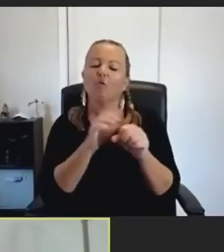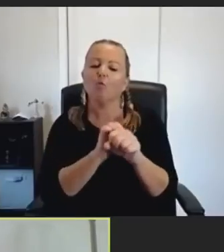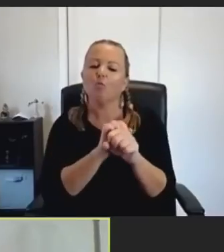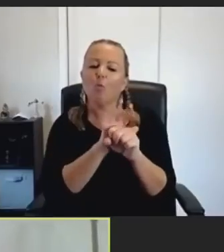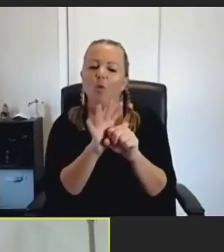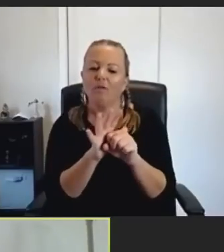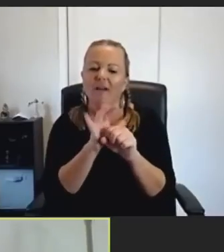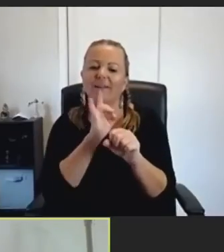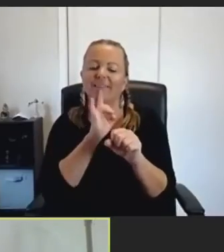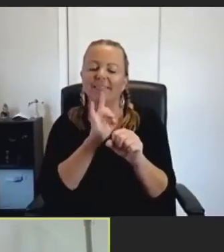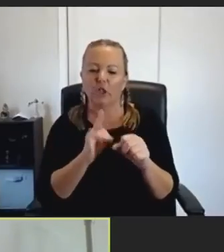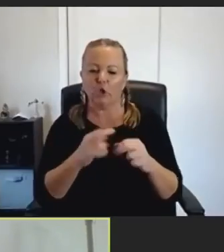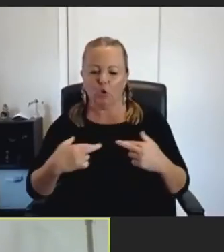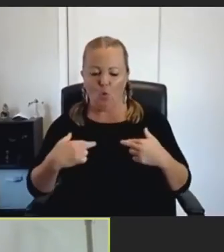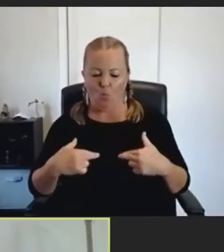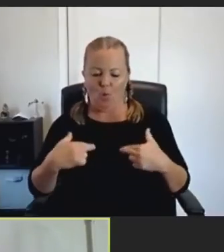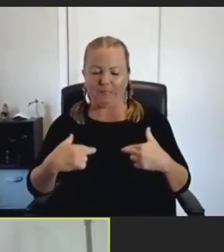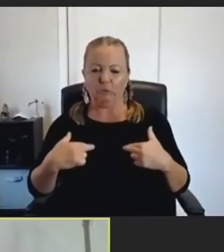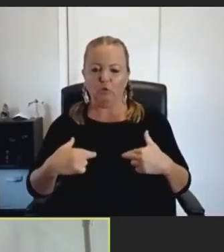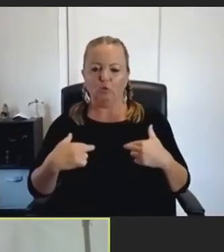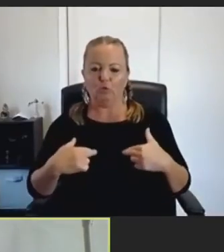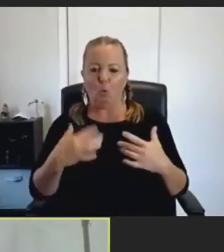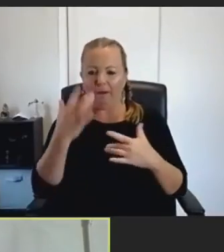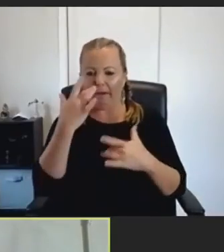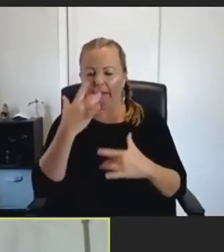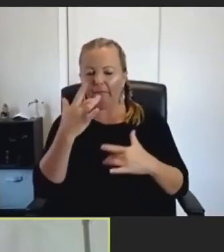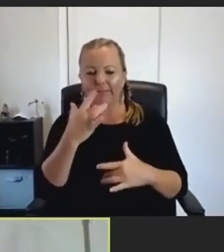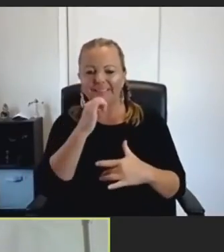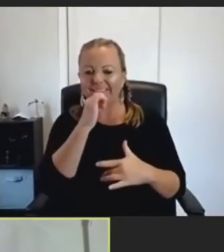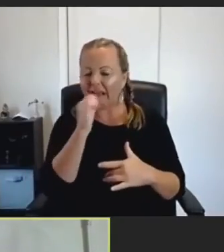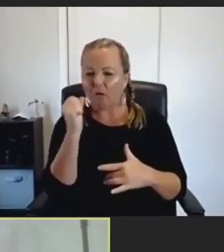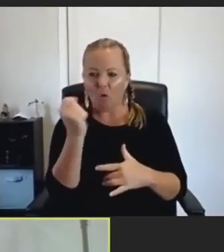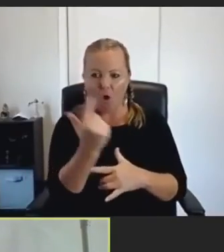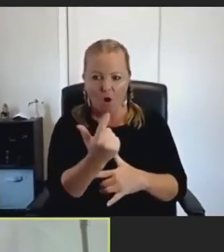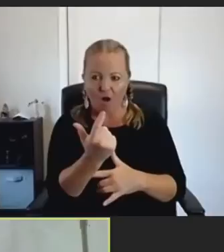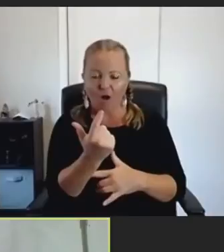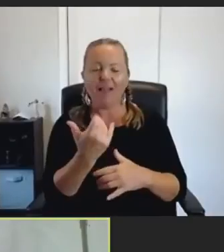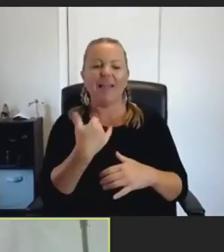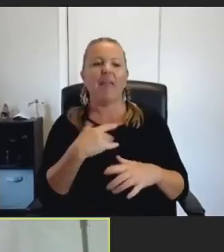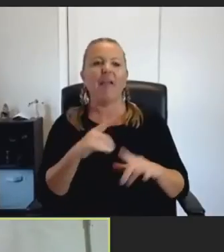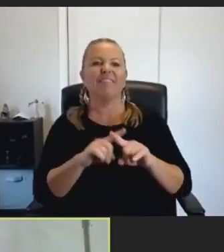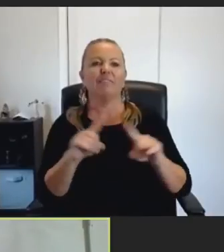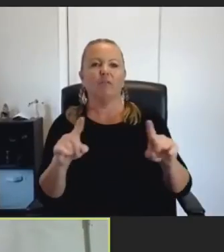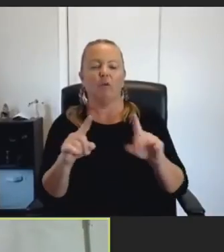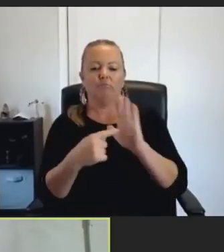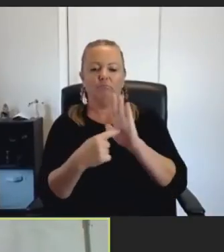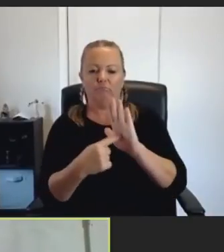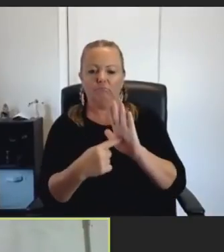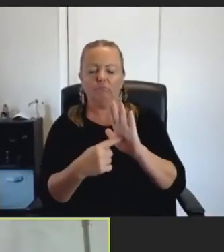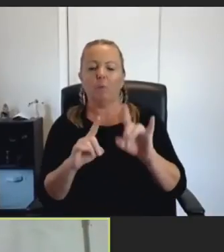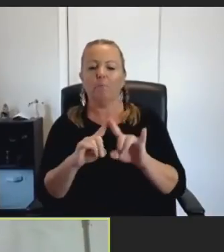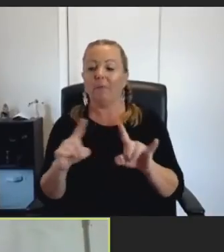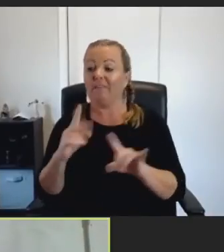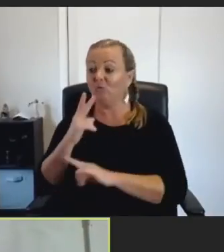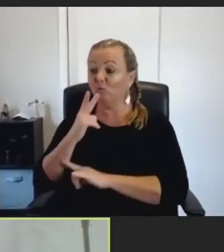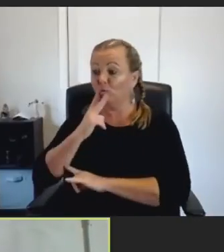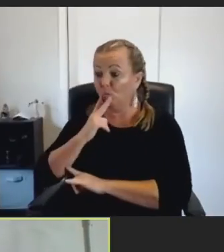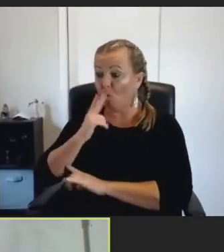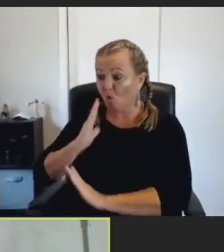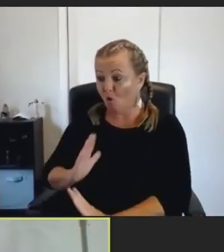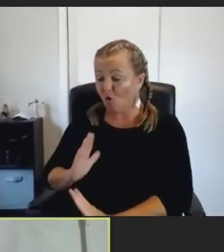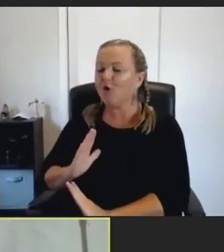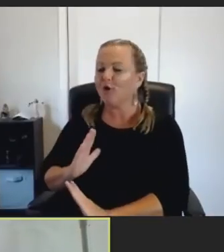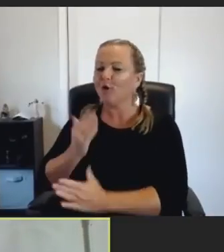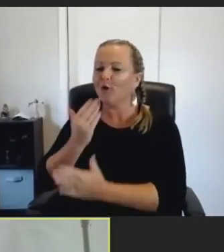is a respiratory illness, not all of it, and certainly some people have different presentations. But if you're currently smoking, great